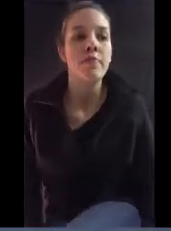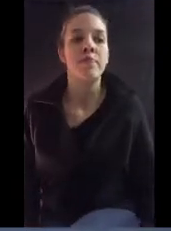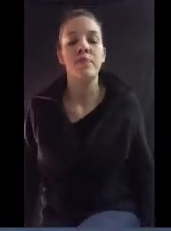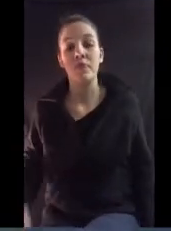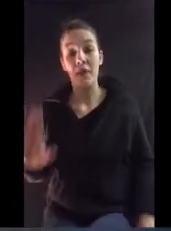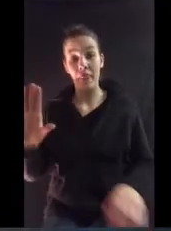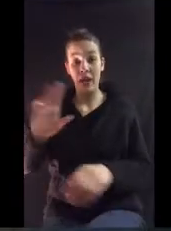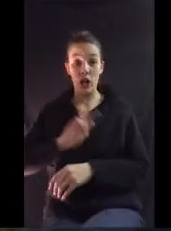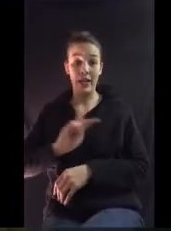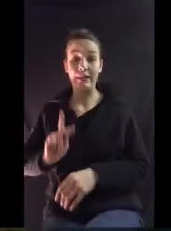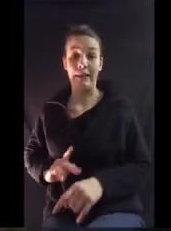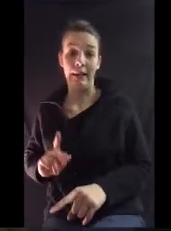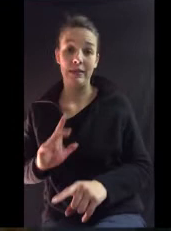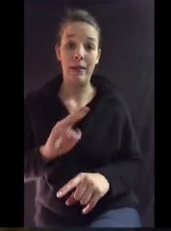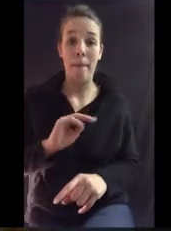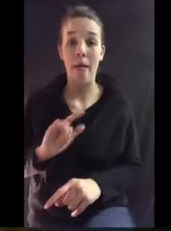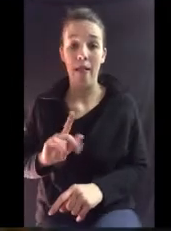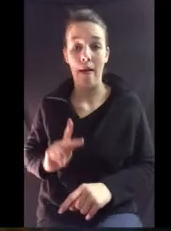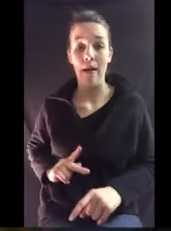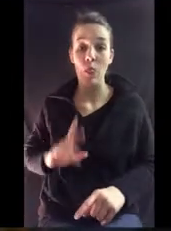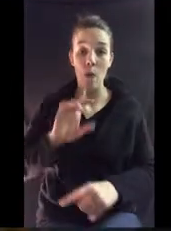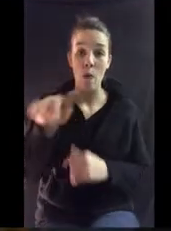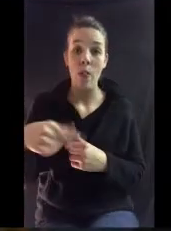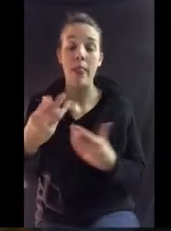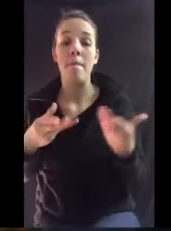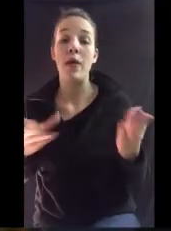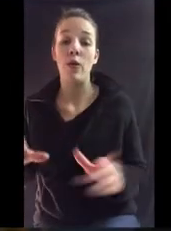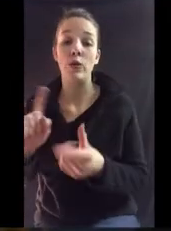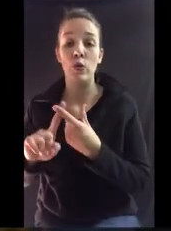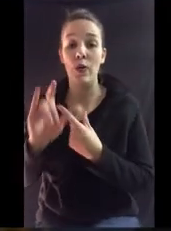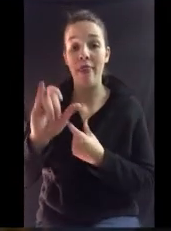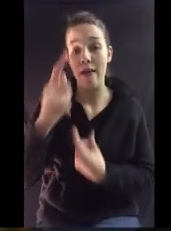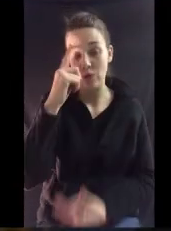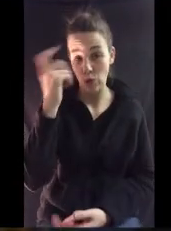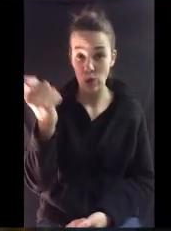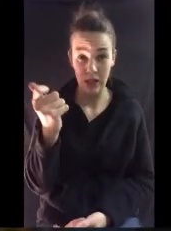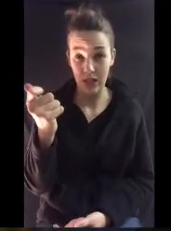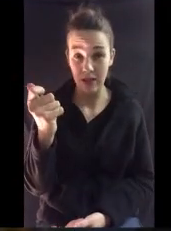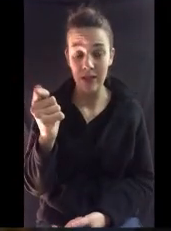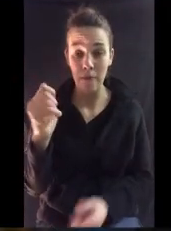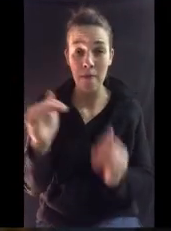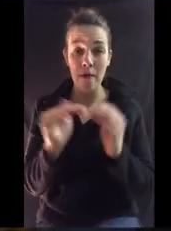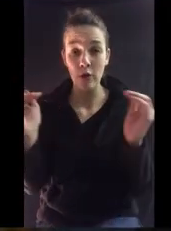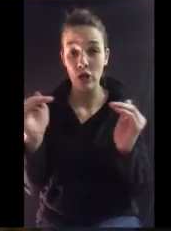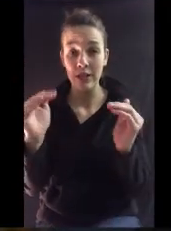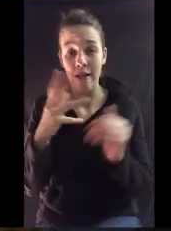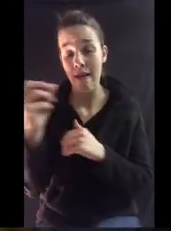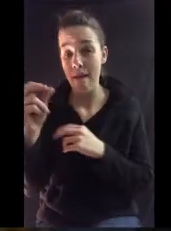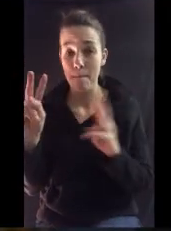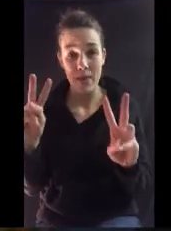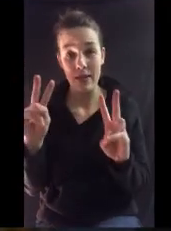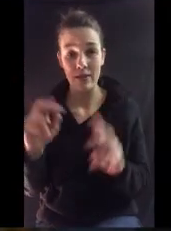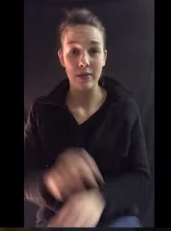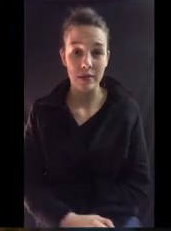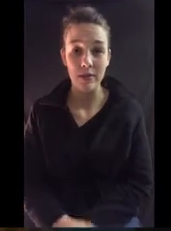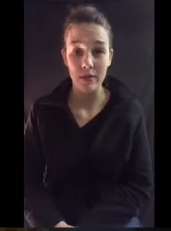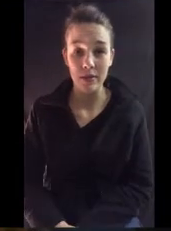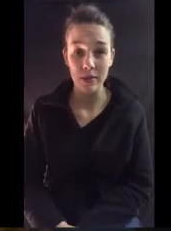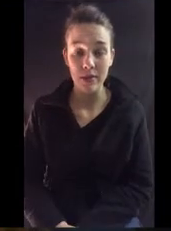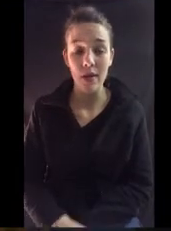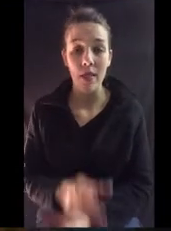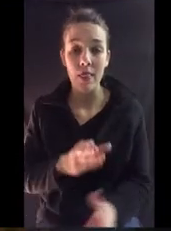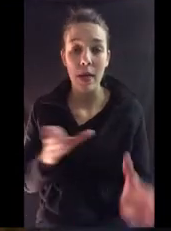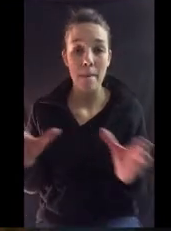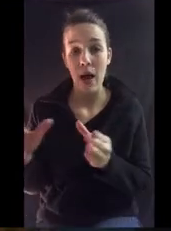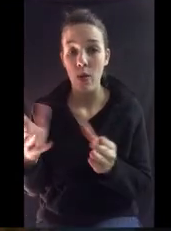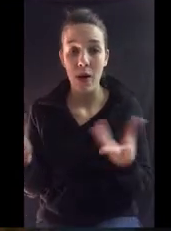killed. There, King spoke of the only pathway that will take us toward that dream of justice and